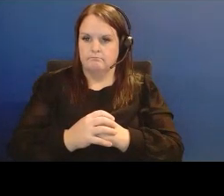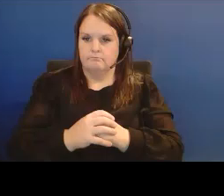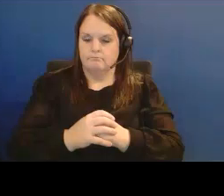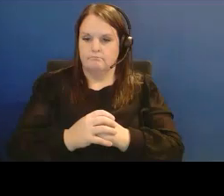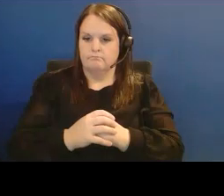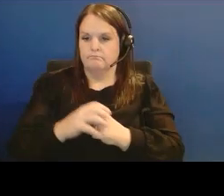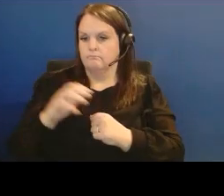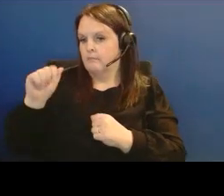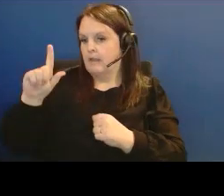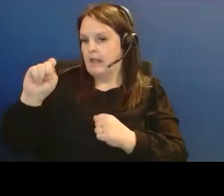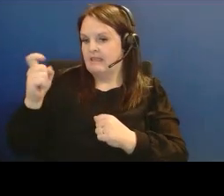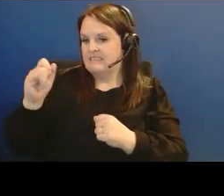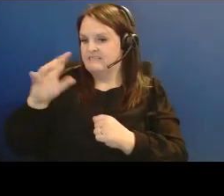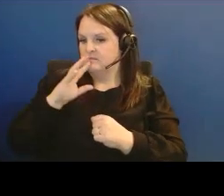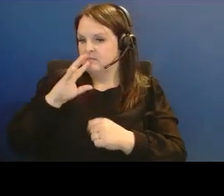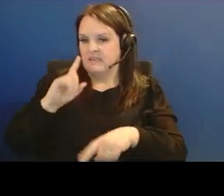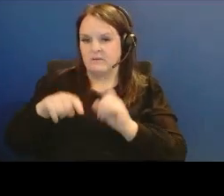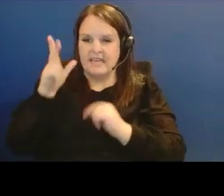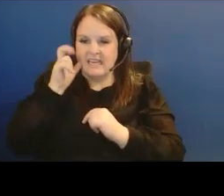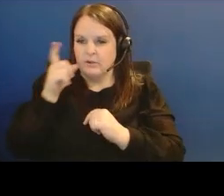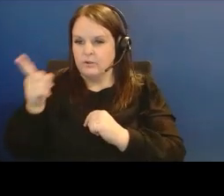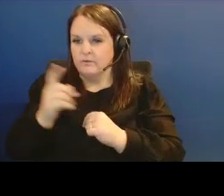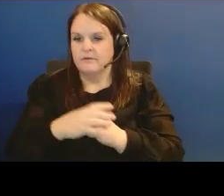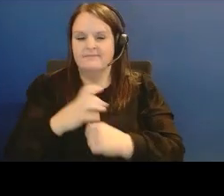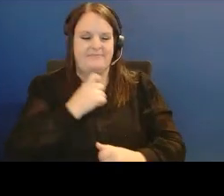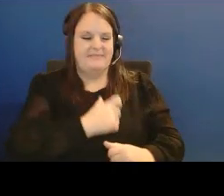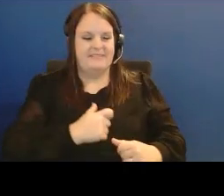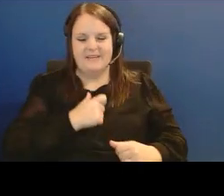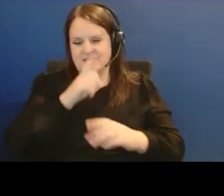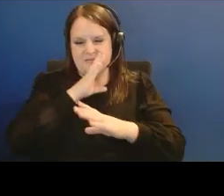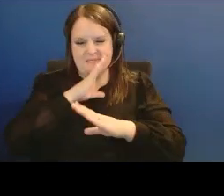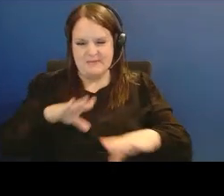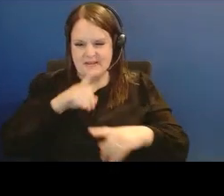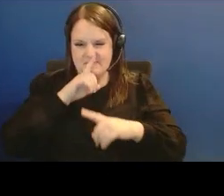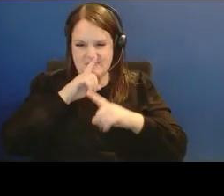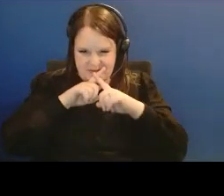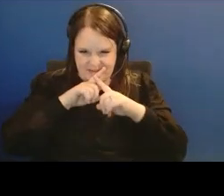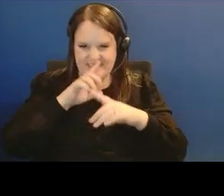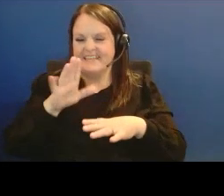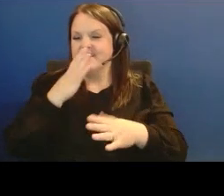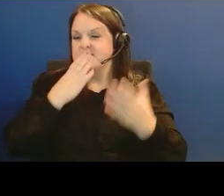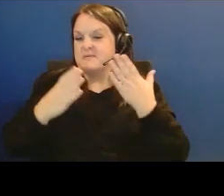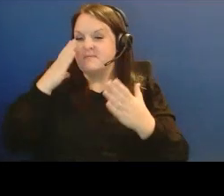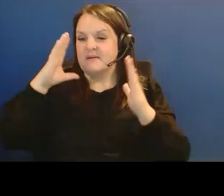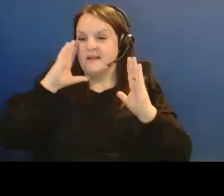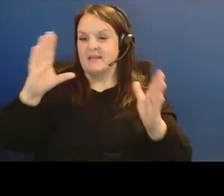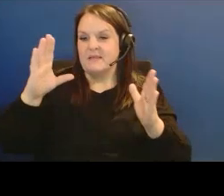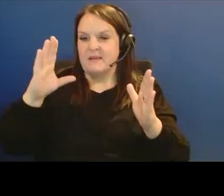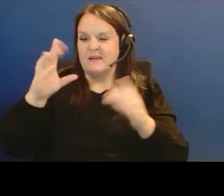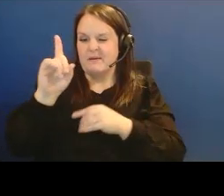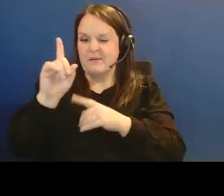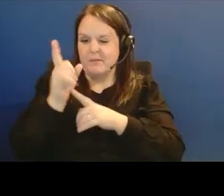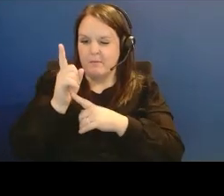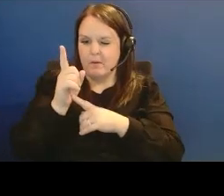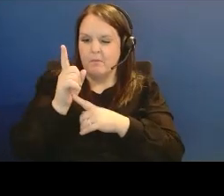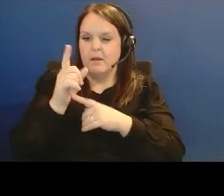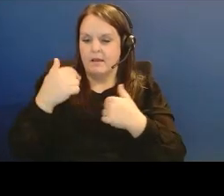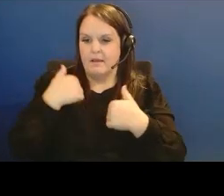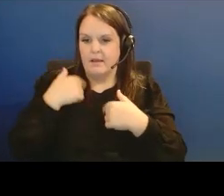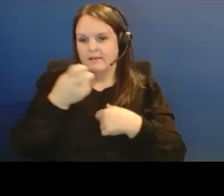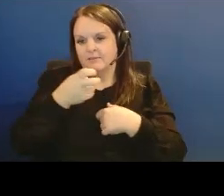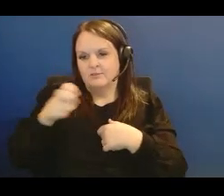Alex, if you're speaking, we can't hear you. Oh, sorry. I was saying good morning, and then I just said 1 second while I